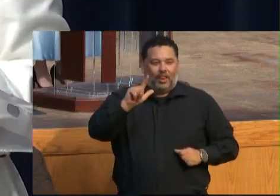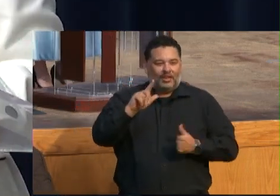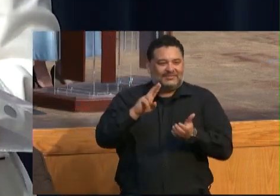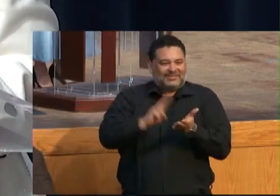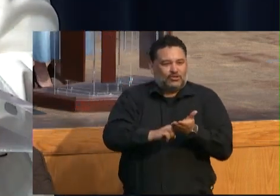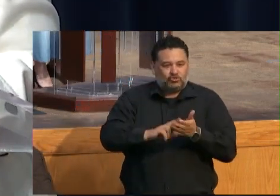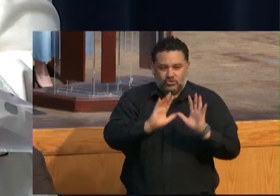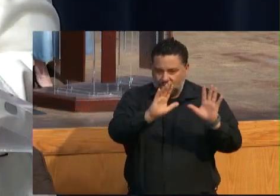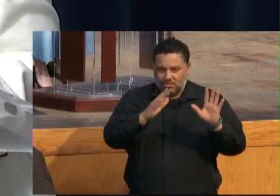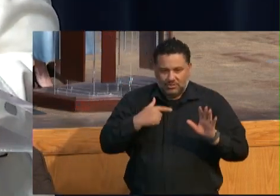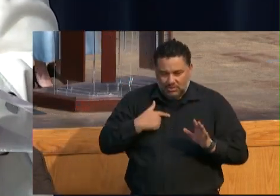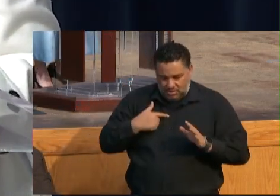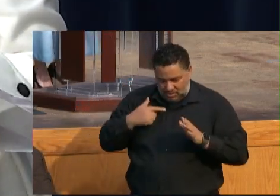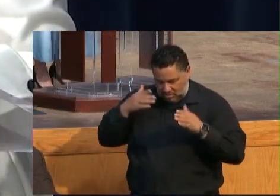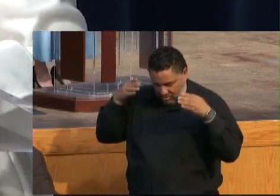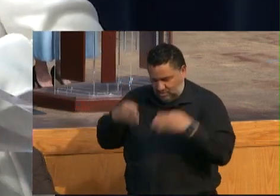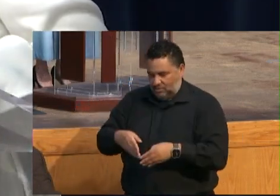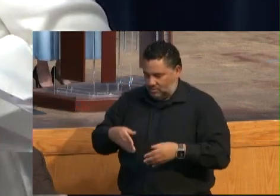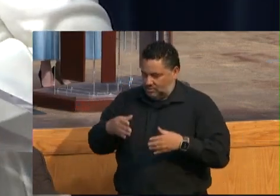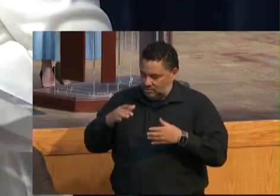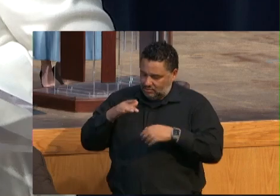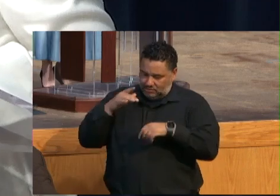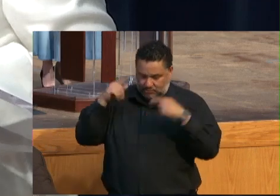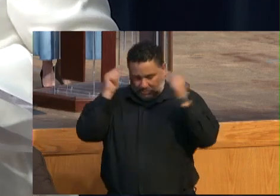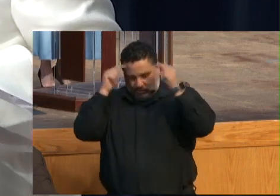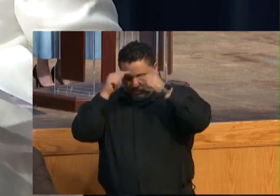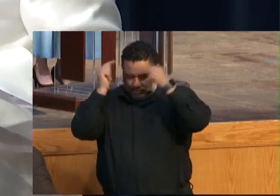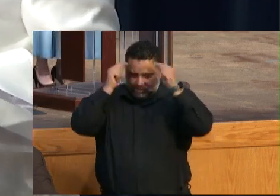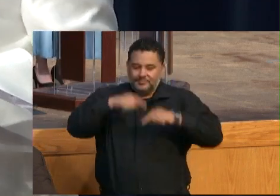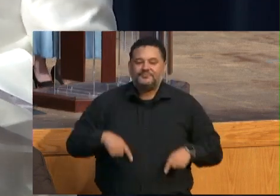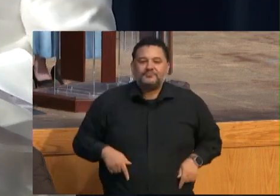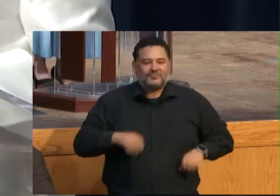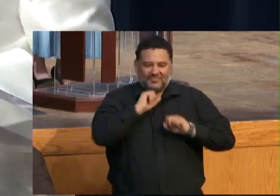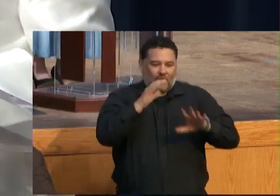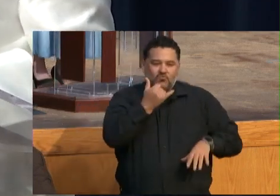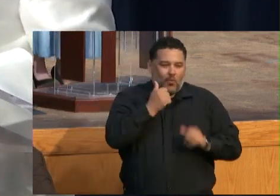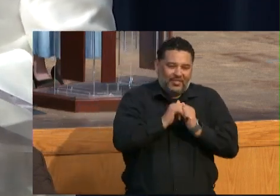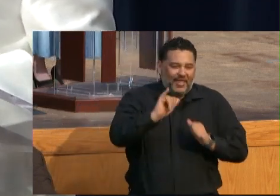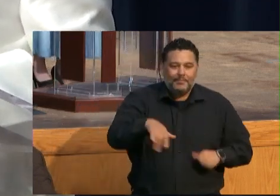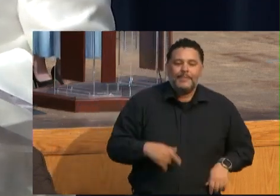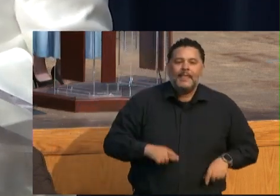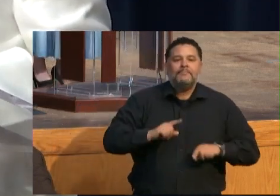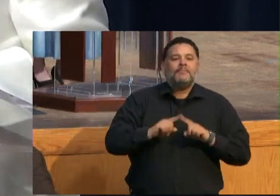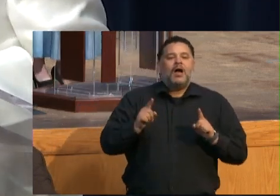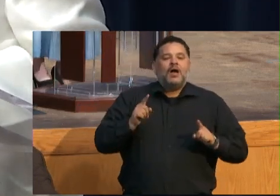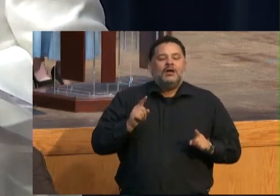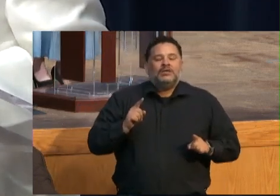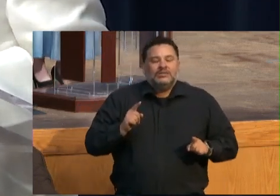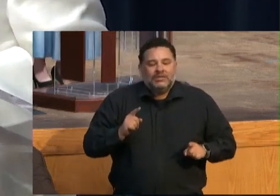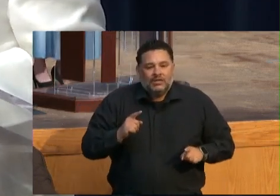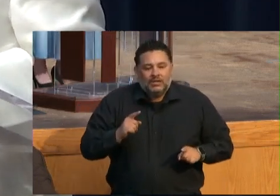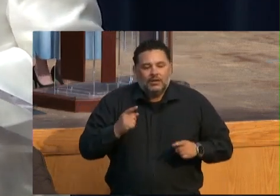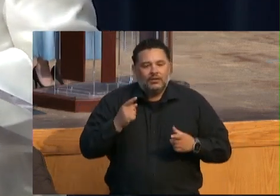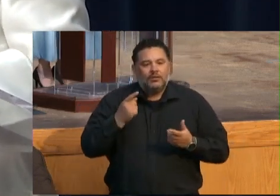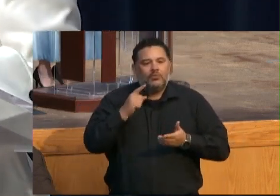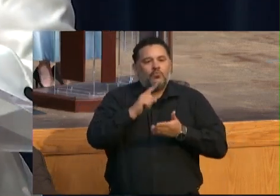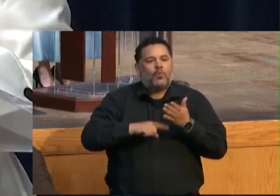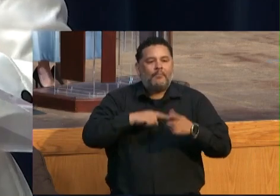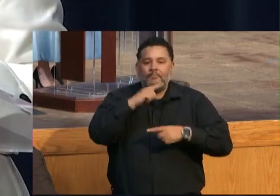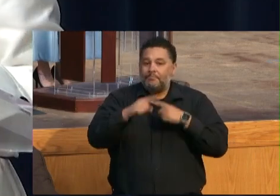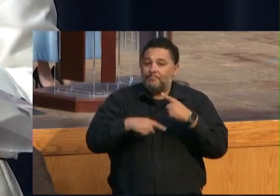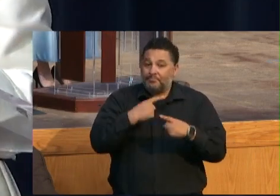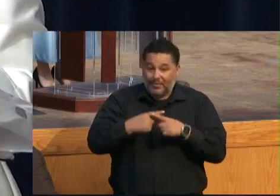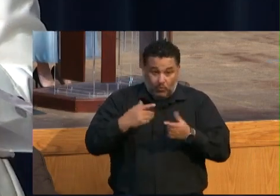So, there's nothing wrong with that. But how about at New Year, we think about doubling